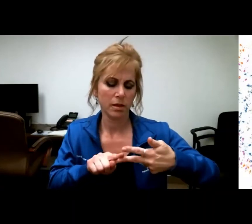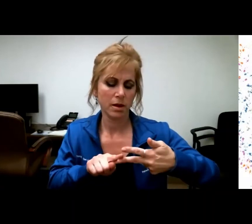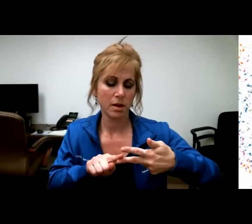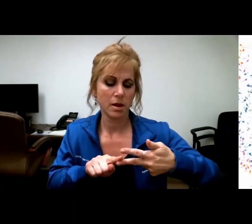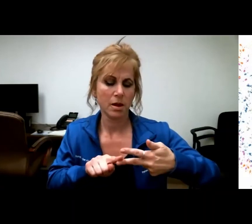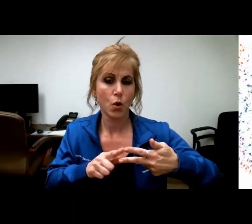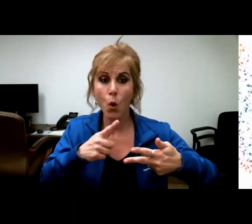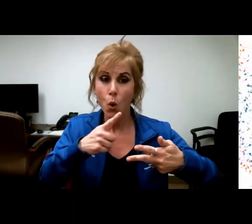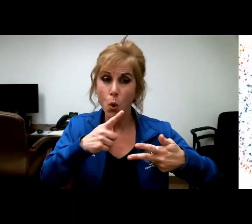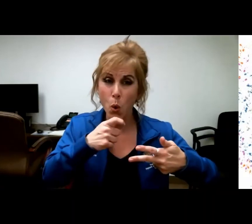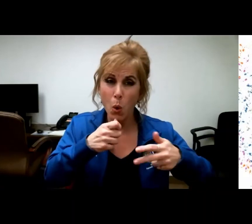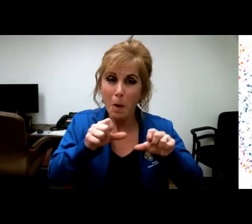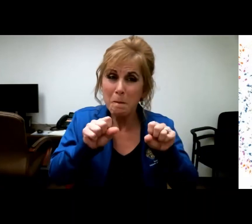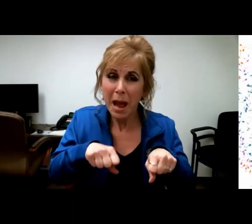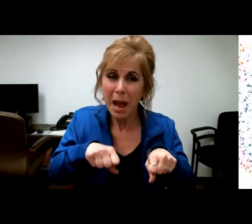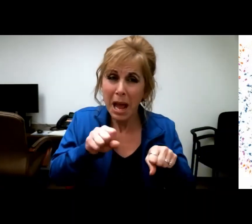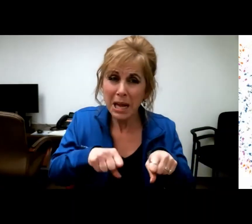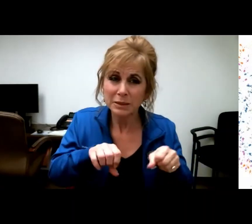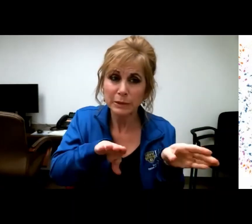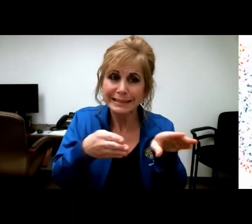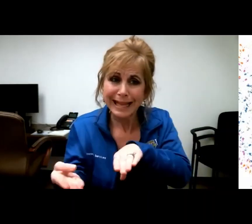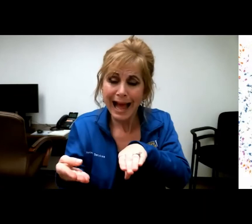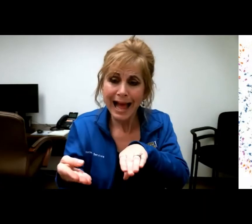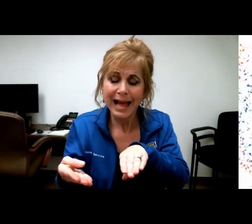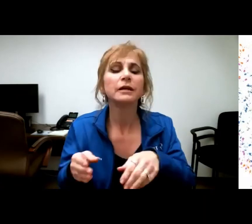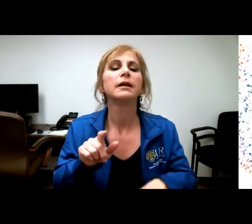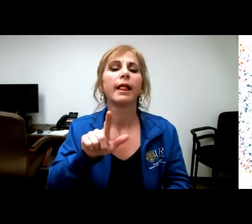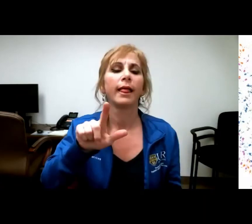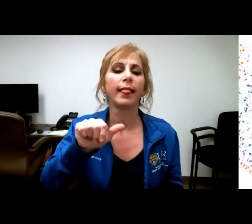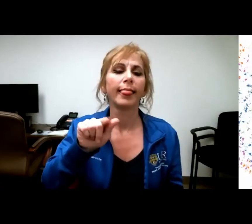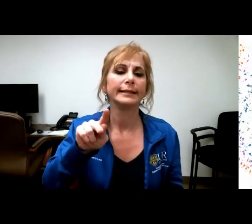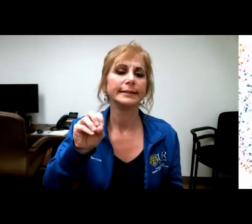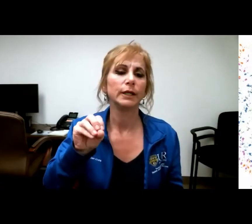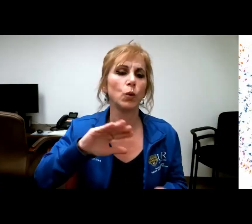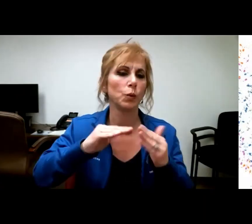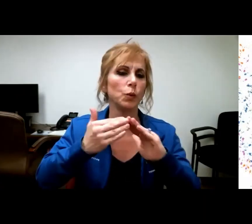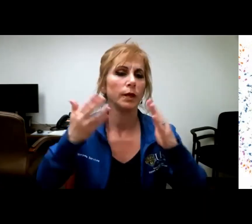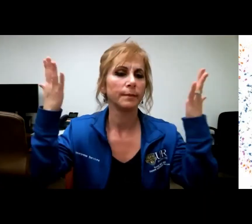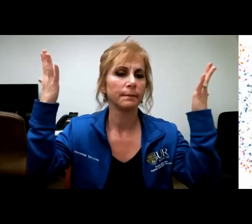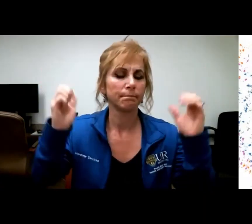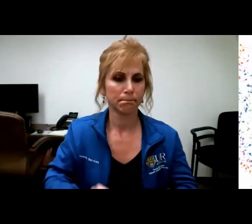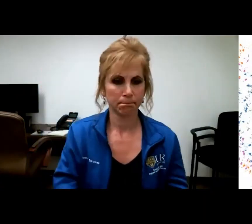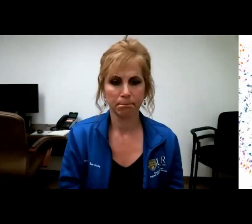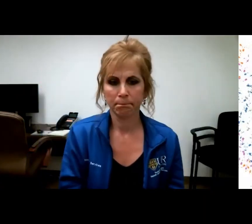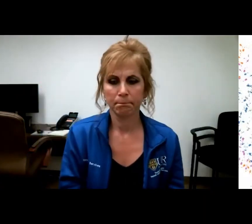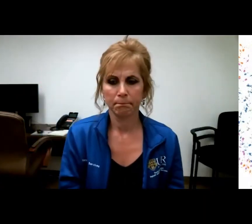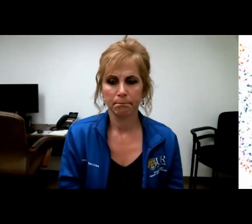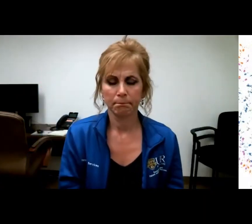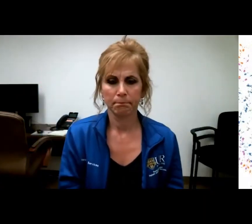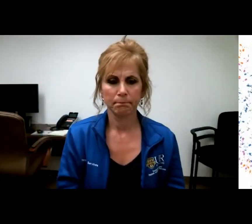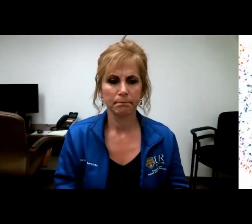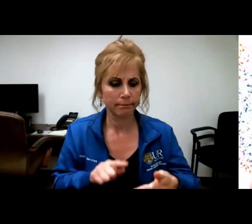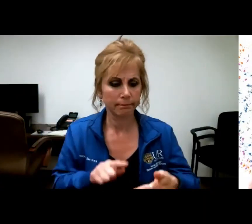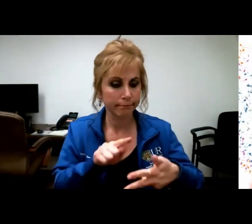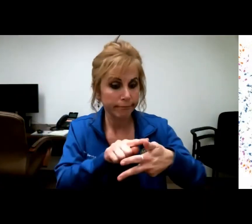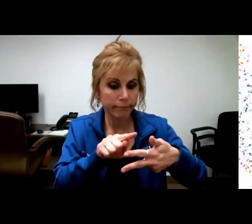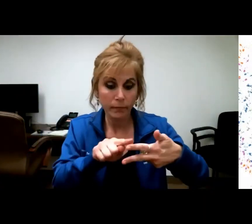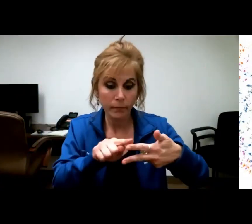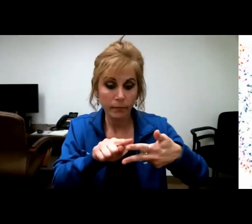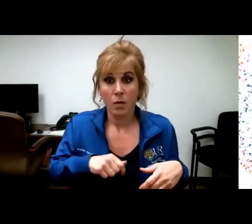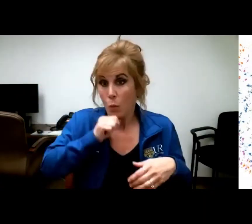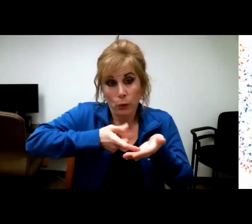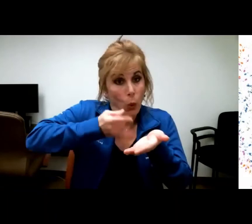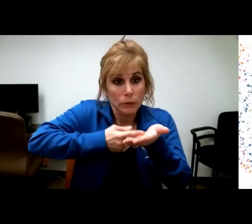likely than the whites. It's a difference that we don't mostly talk about,